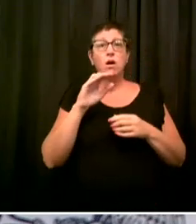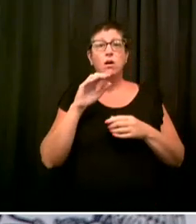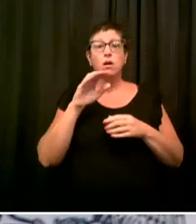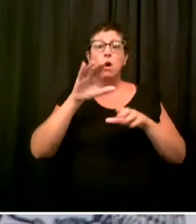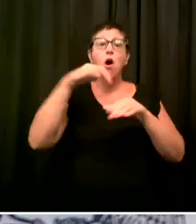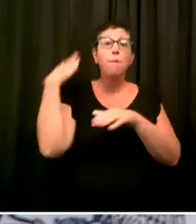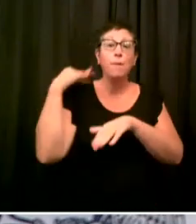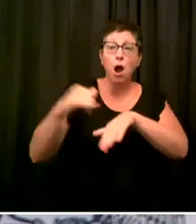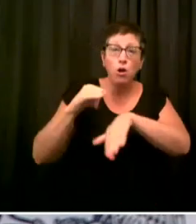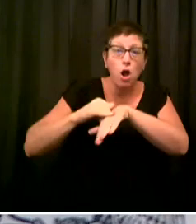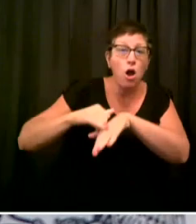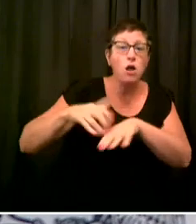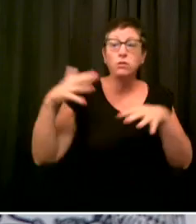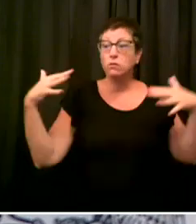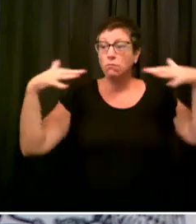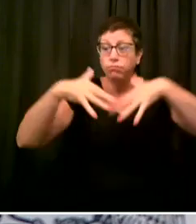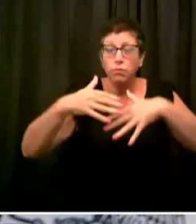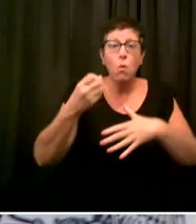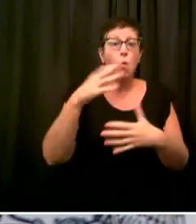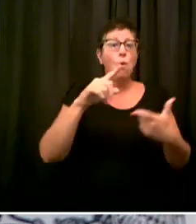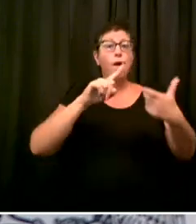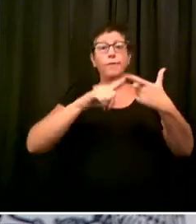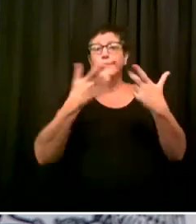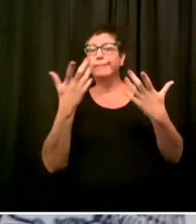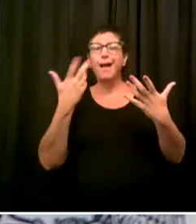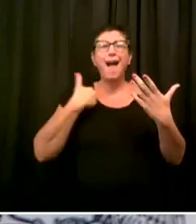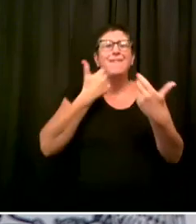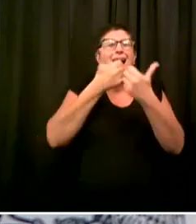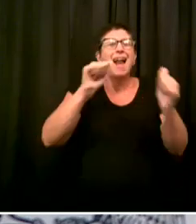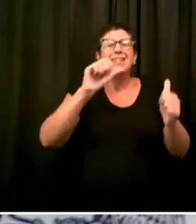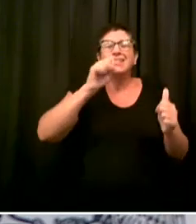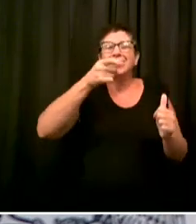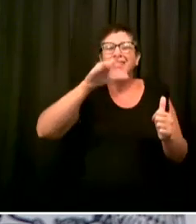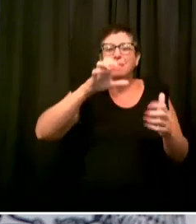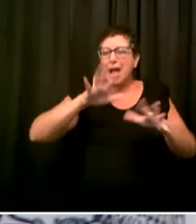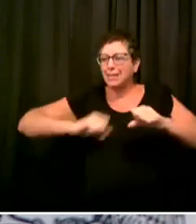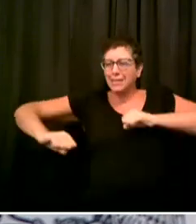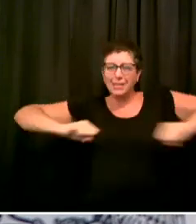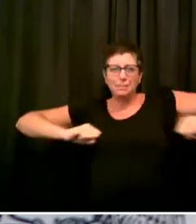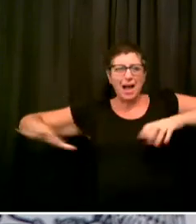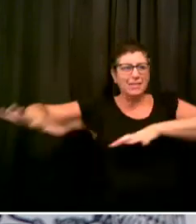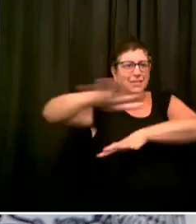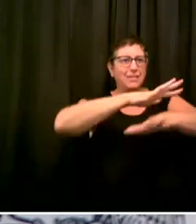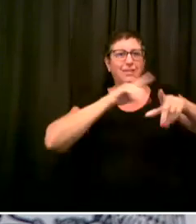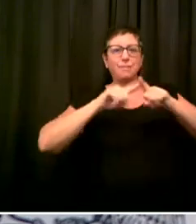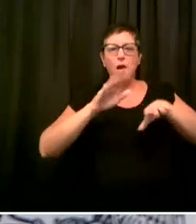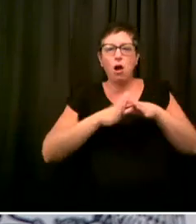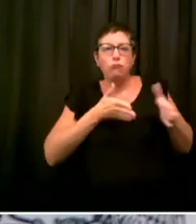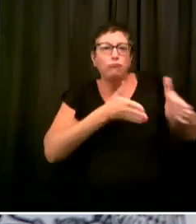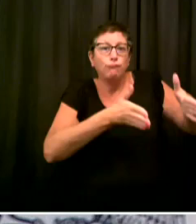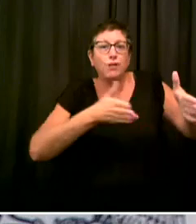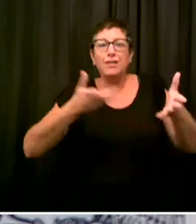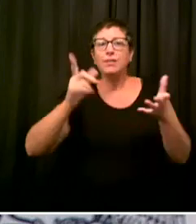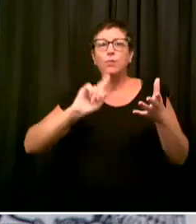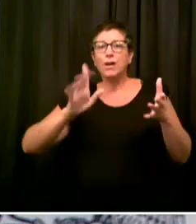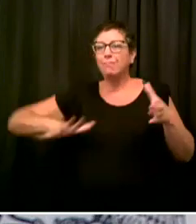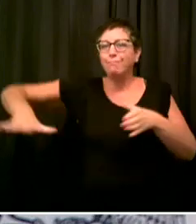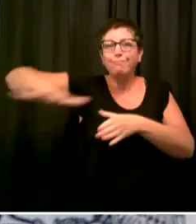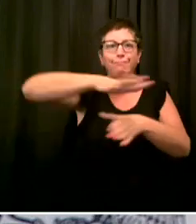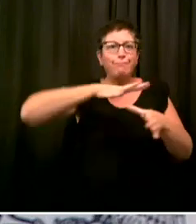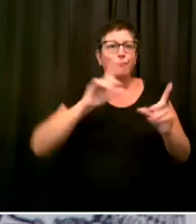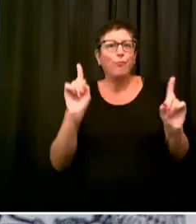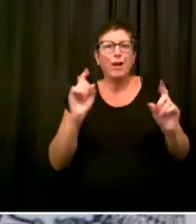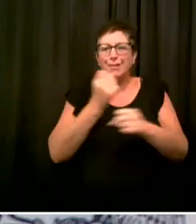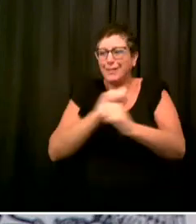part of the school day, that will depend, of course, on what kind of streets are around them, if they're the kind of streets that can be closed off. For example, they're